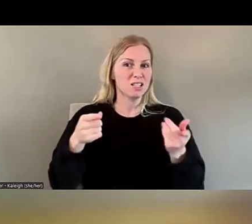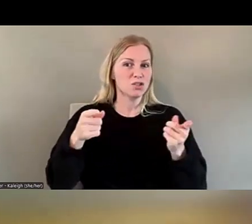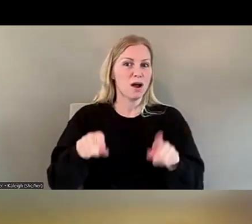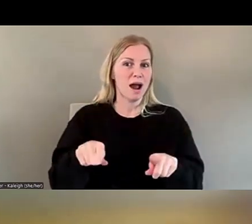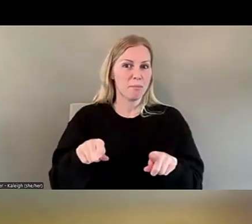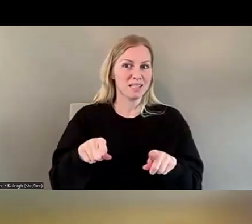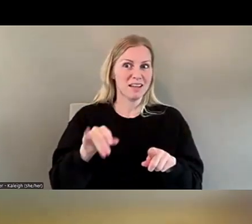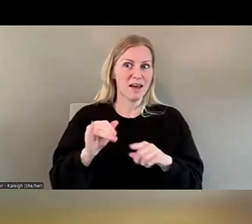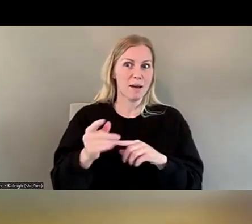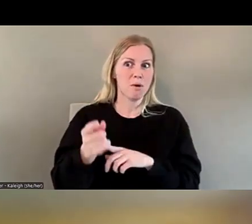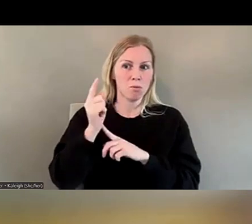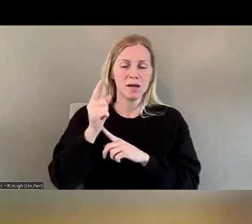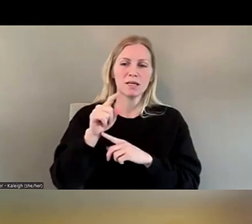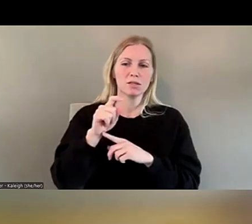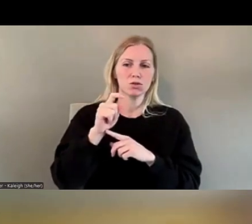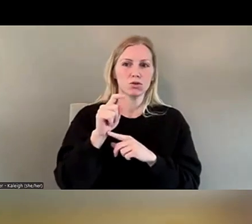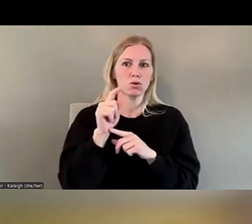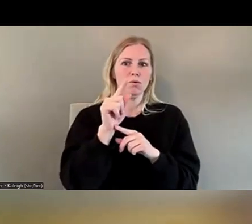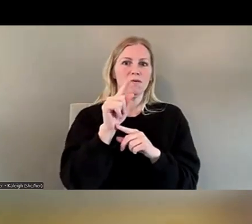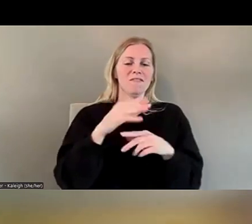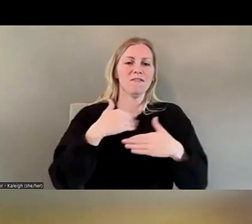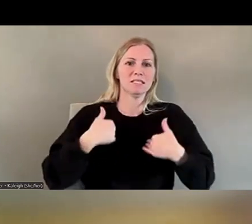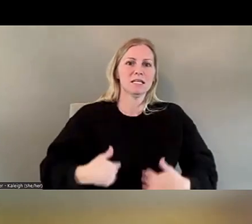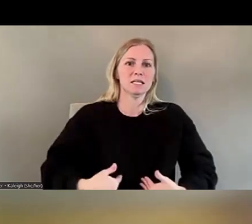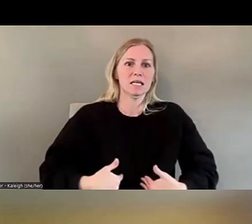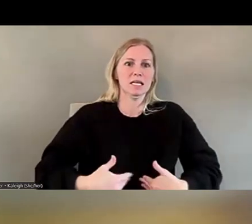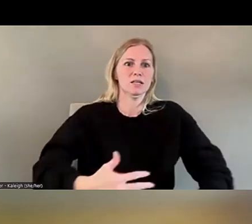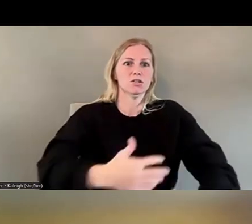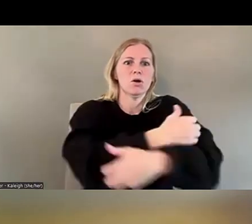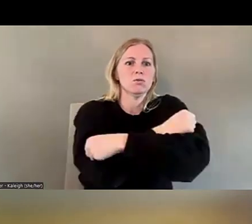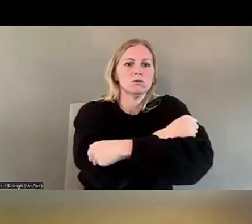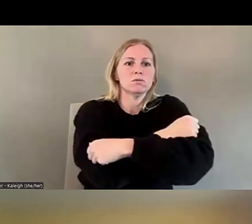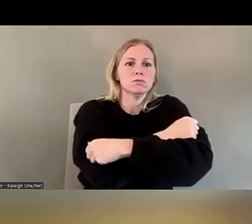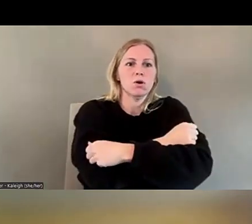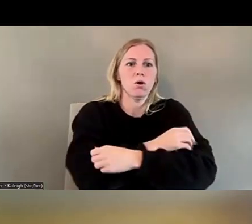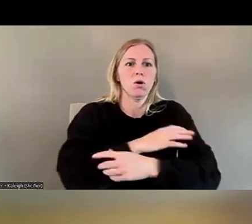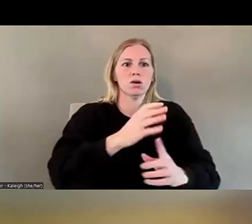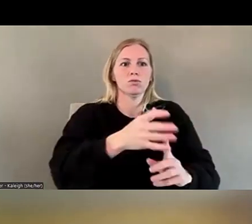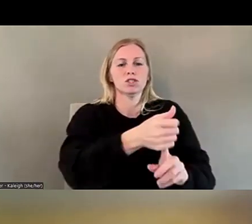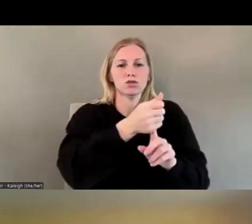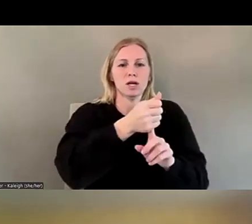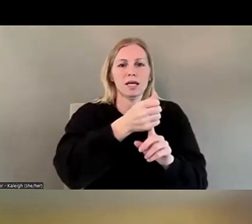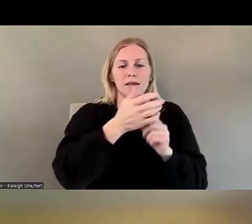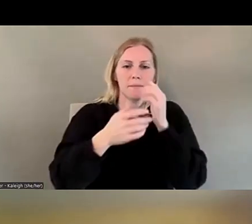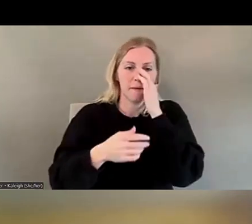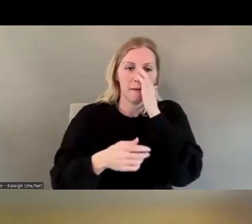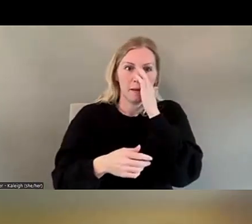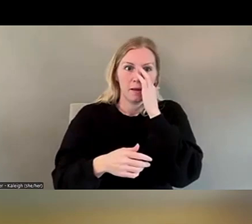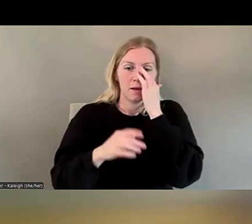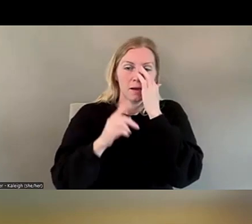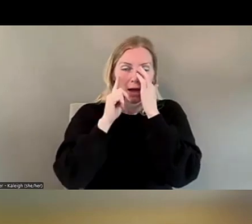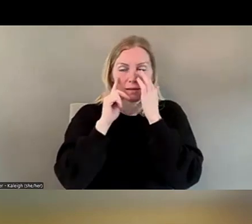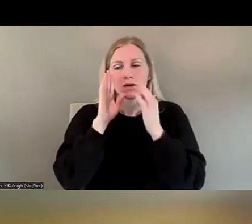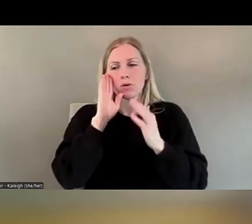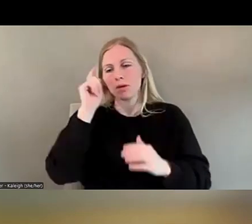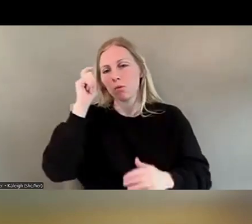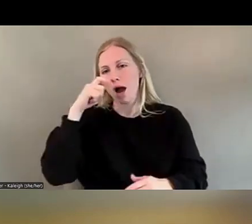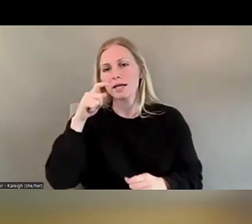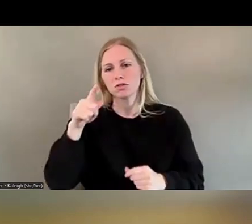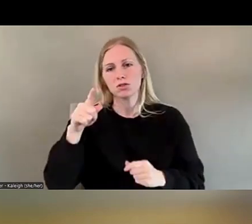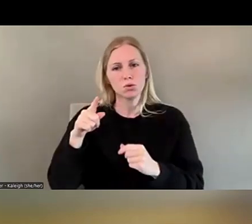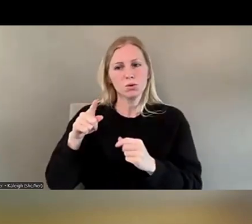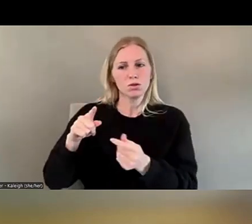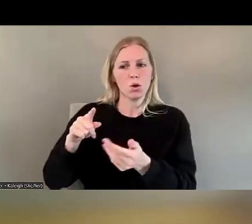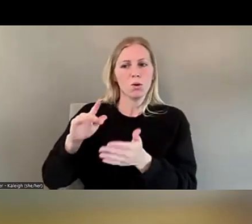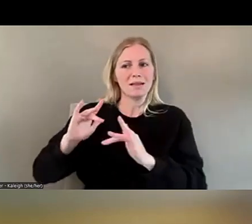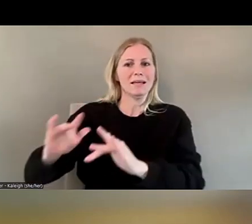restraint. And I think if that were happening, the wise move, if others were there, is you could clear that room, get everybody out safely so